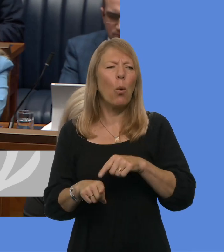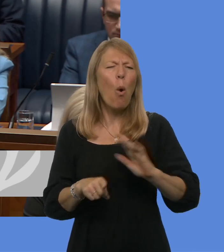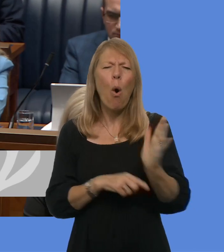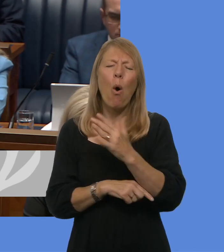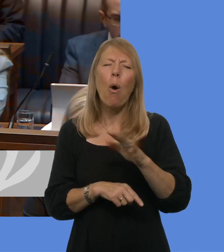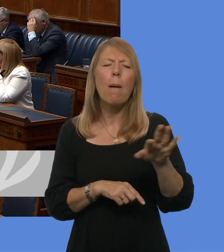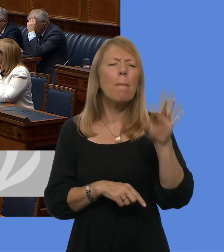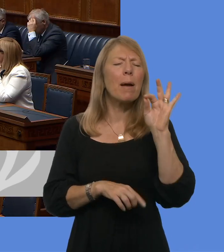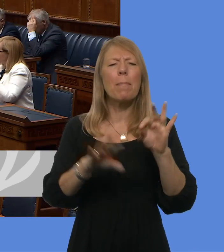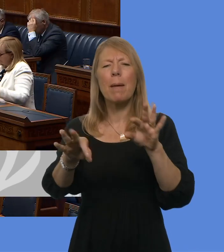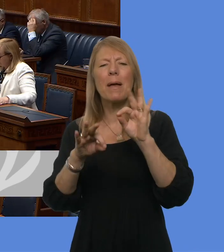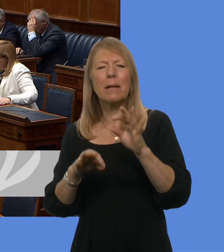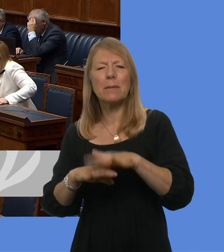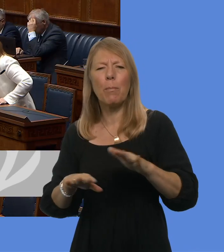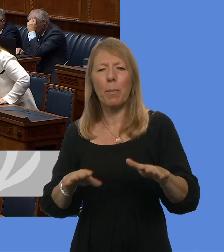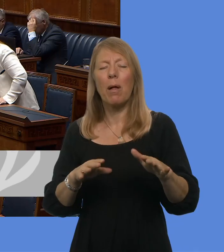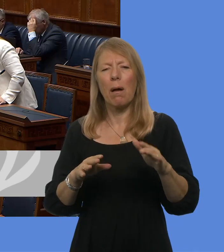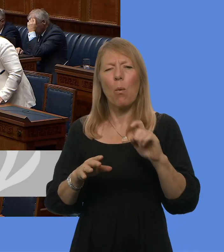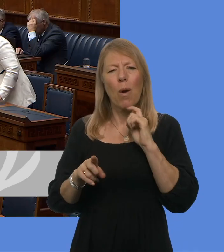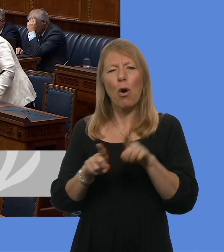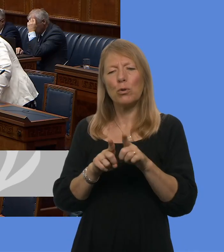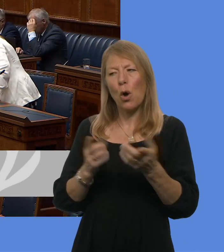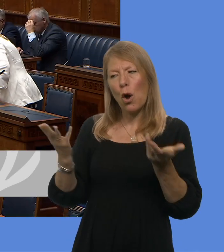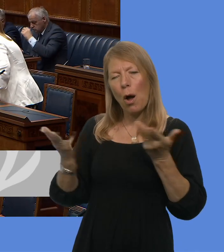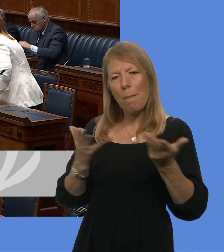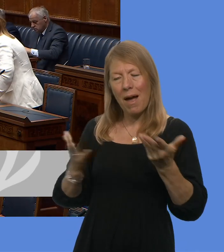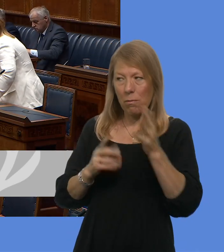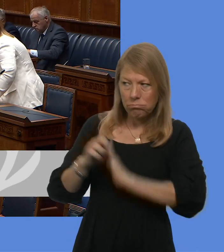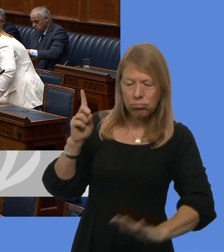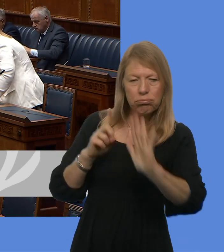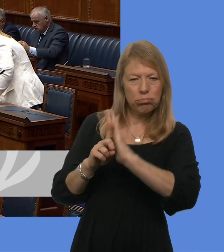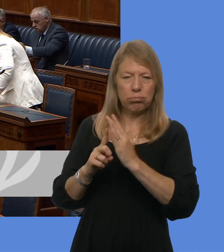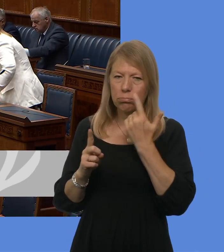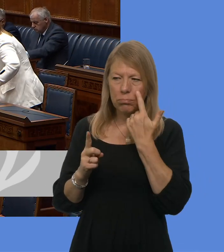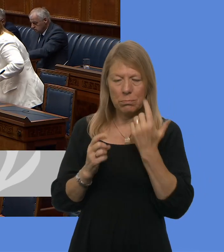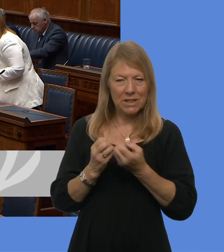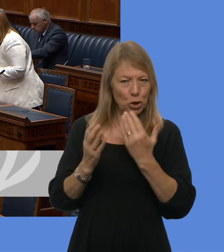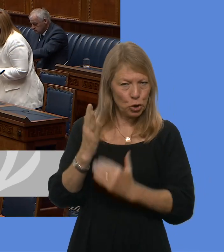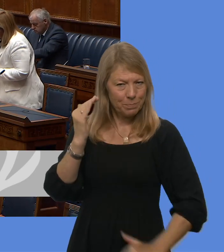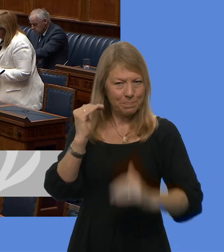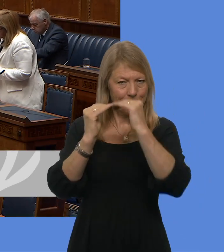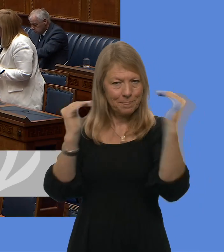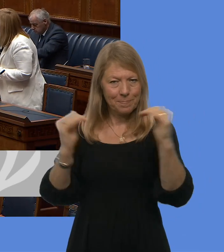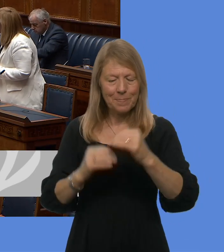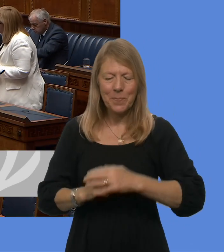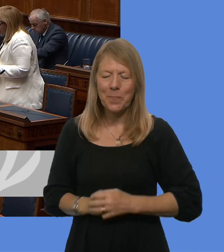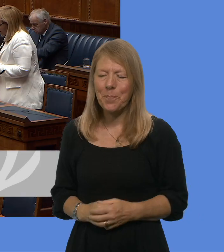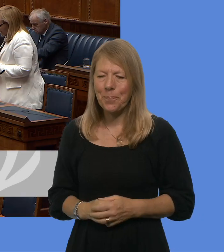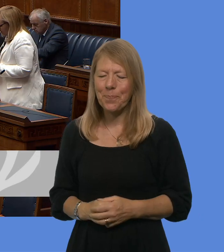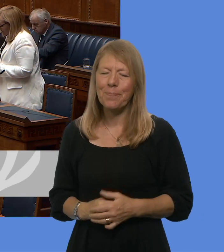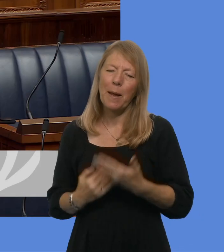education performance. Thank you, Mr. Speaker, and I thank the Minister for his very full answer. Can I ask the Minister what level